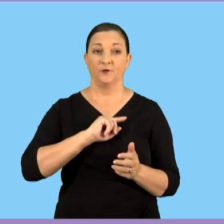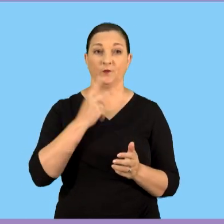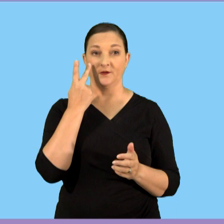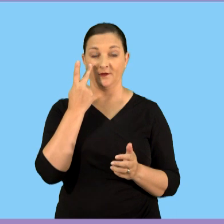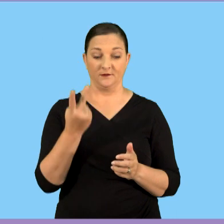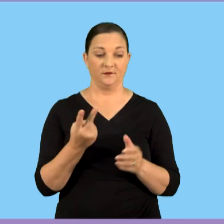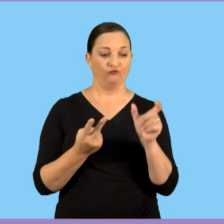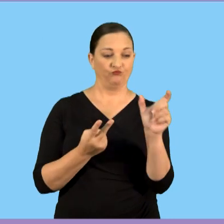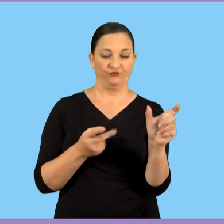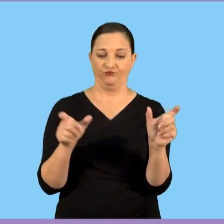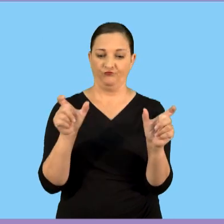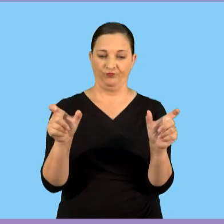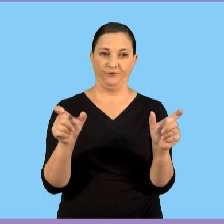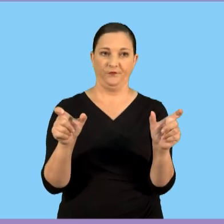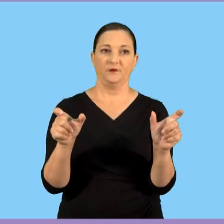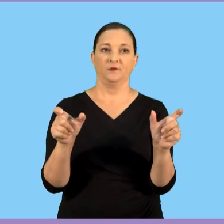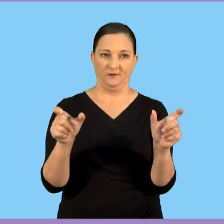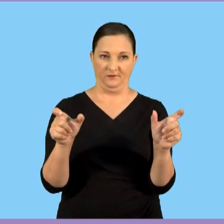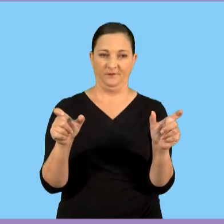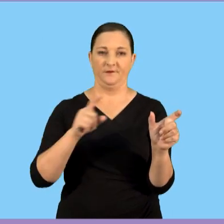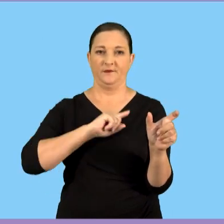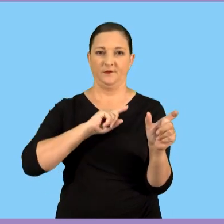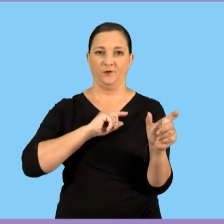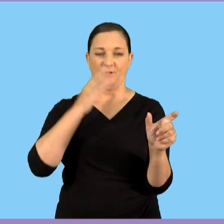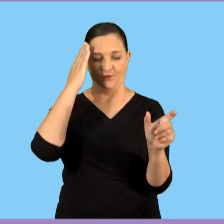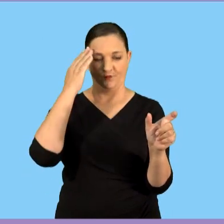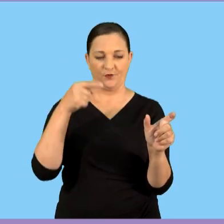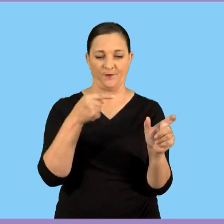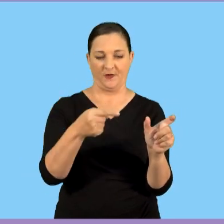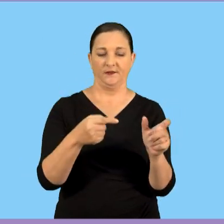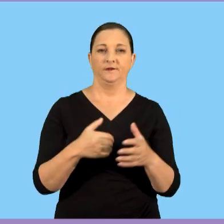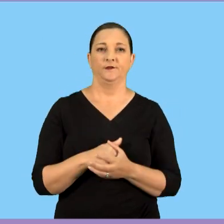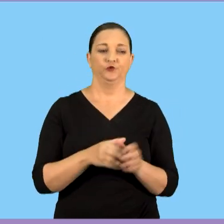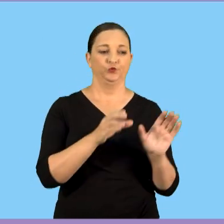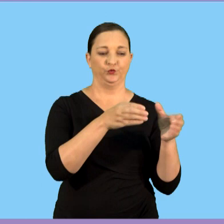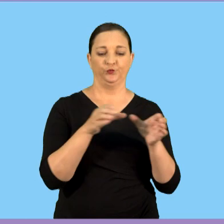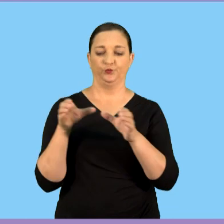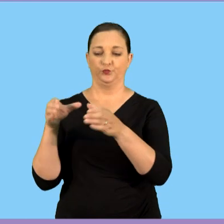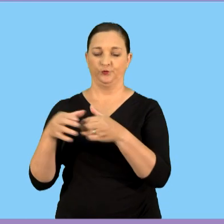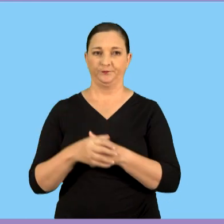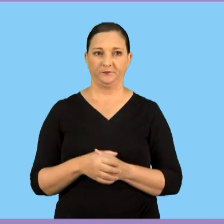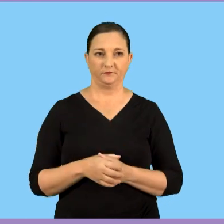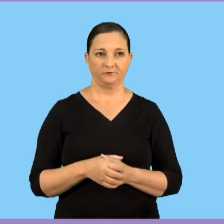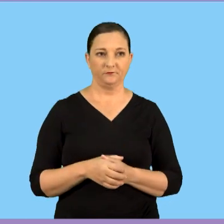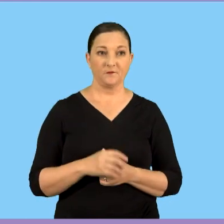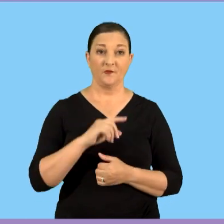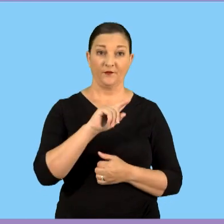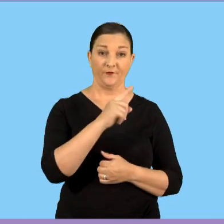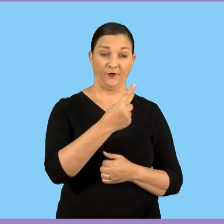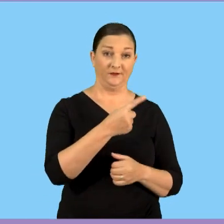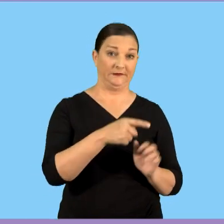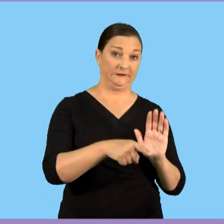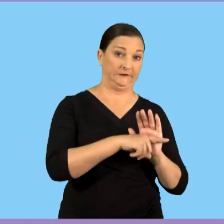work on either sides of that. So we'll be working with those two groups. So